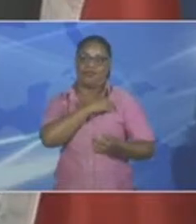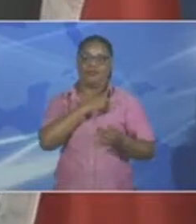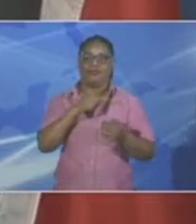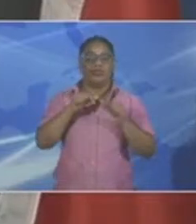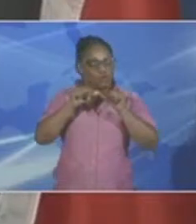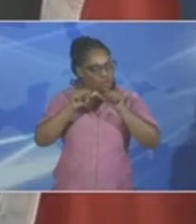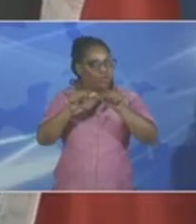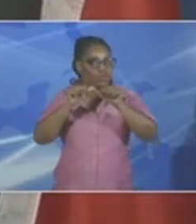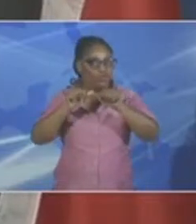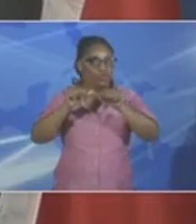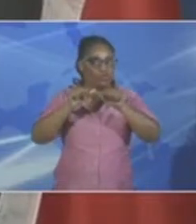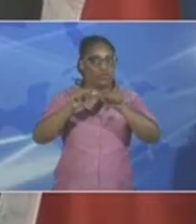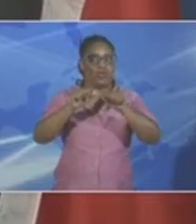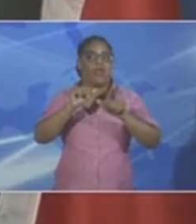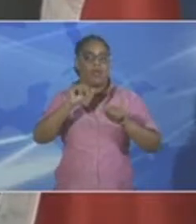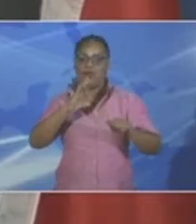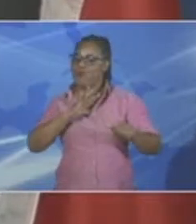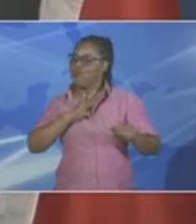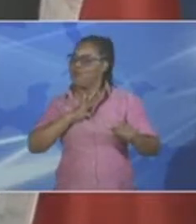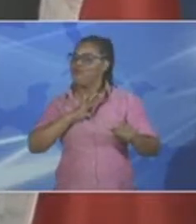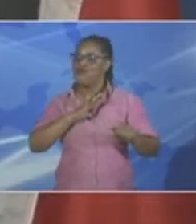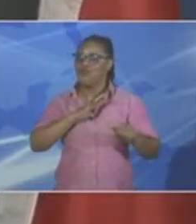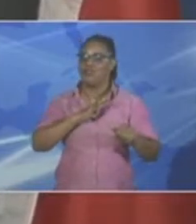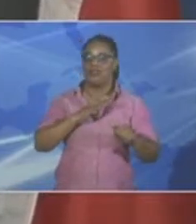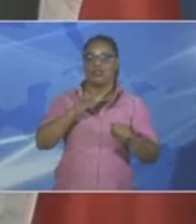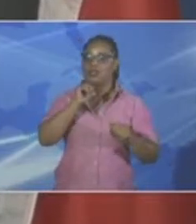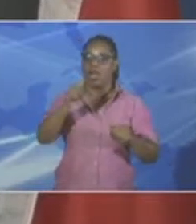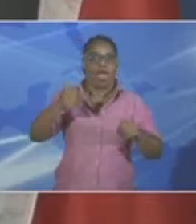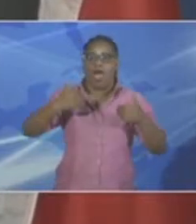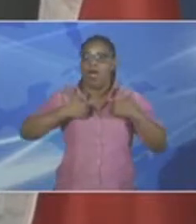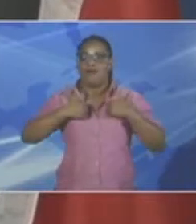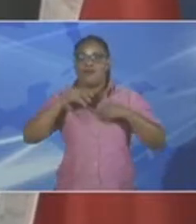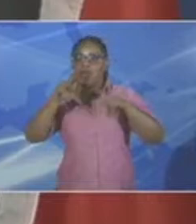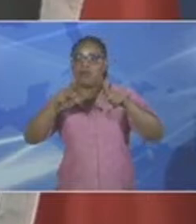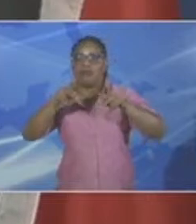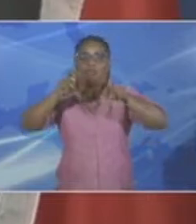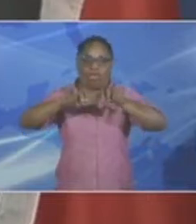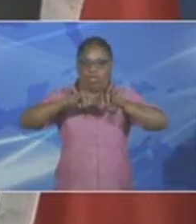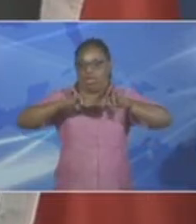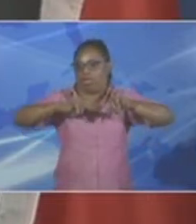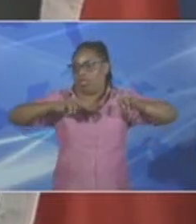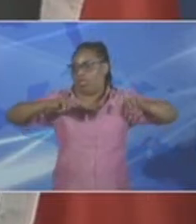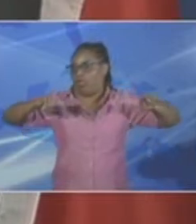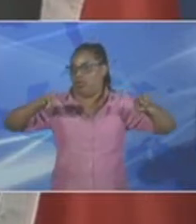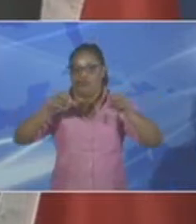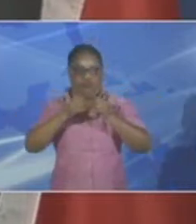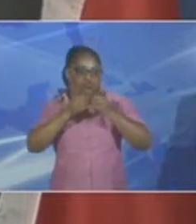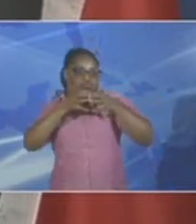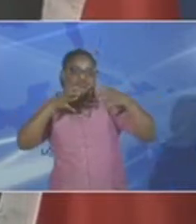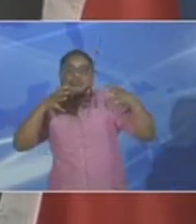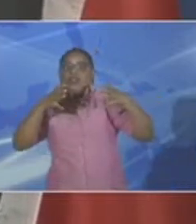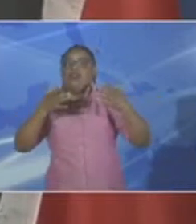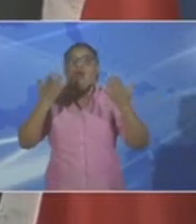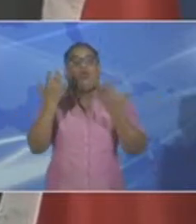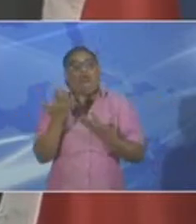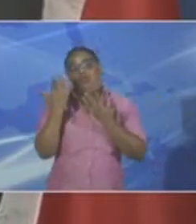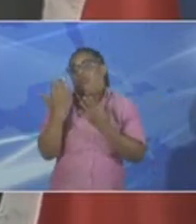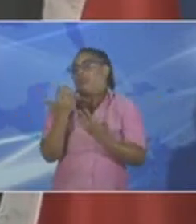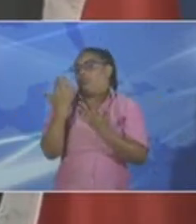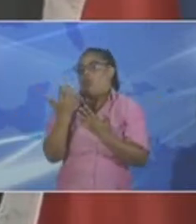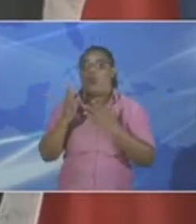the corridors being the place where patients would be. And our reports of persons who have died from the virus